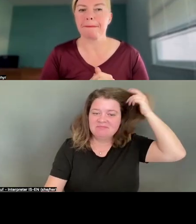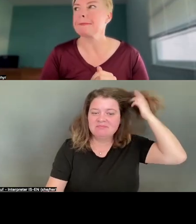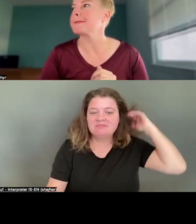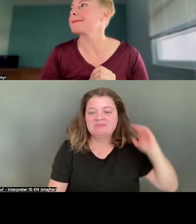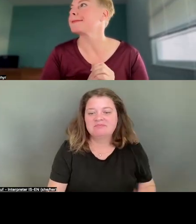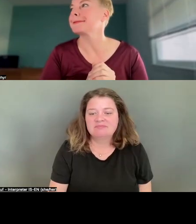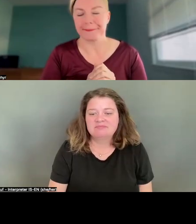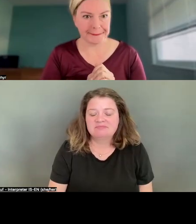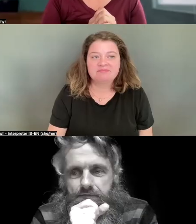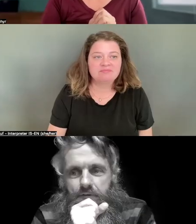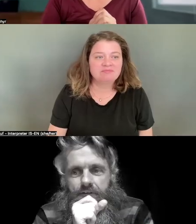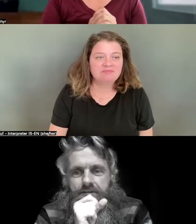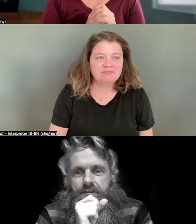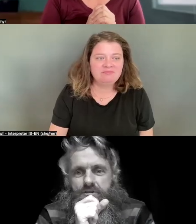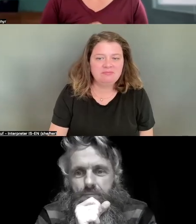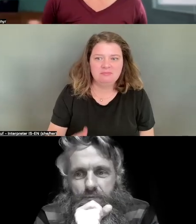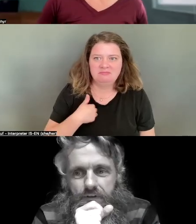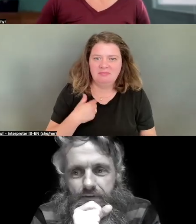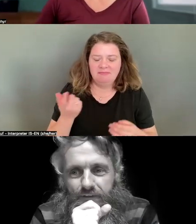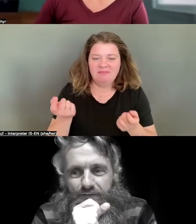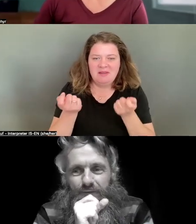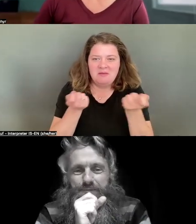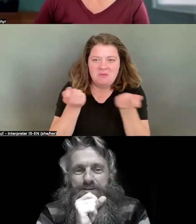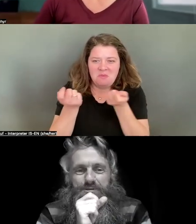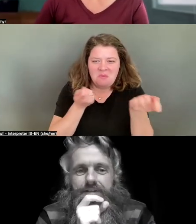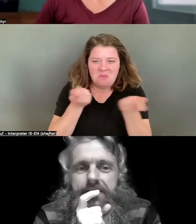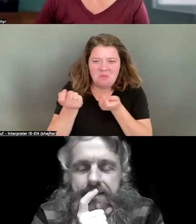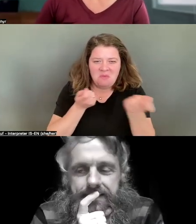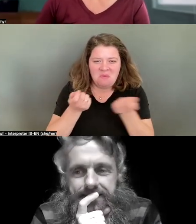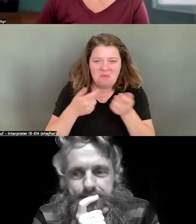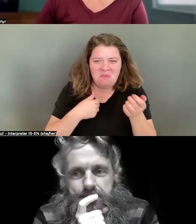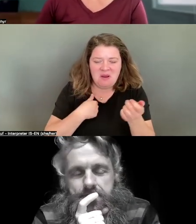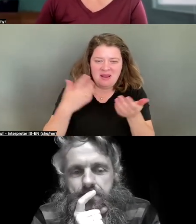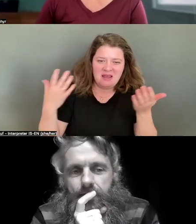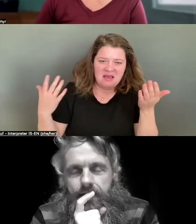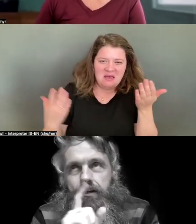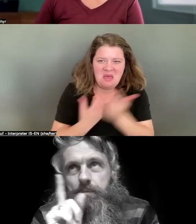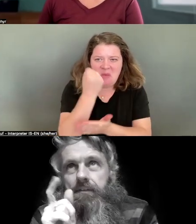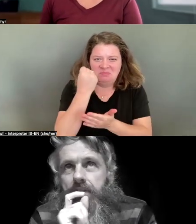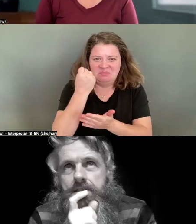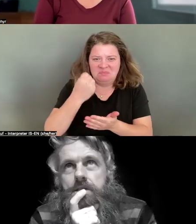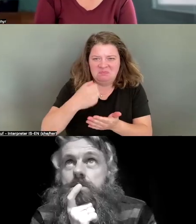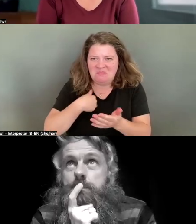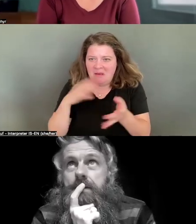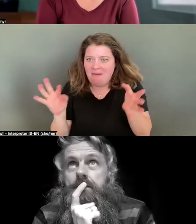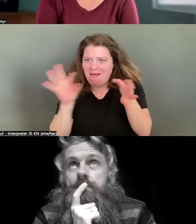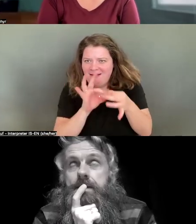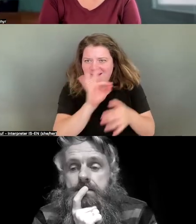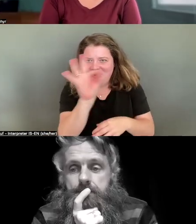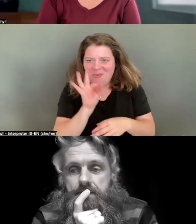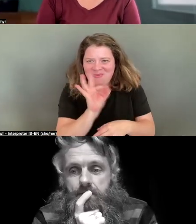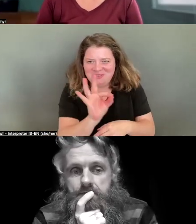Great. I'm going to abuse my position of moderator and jump in with a follow-up question. So a couple of other things occurred to me related